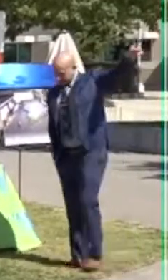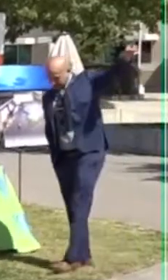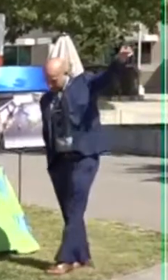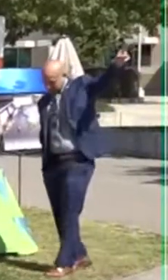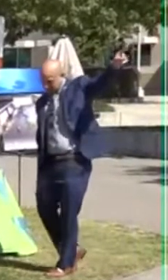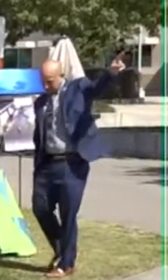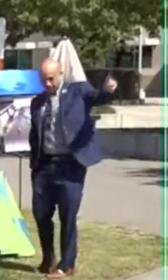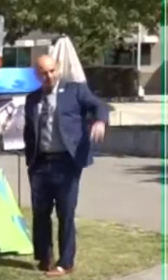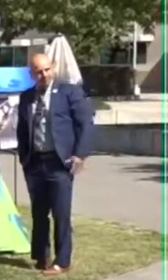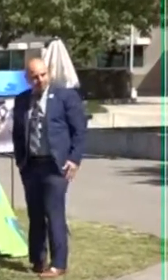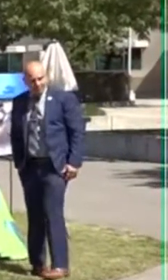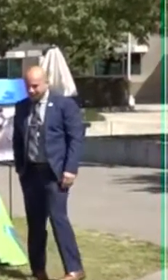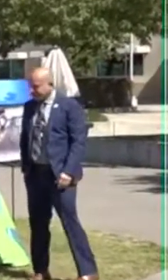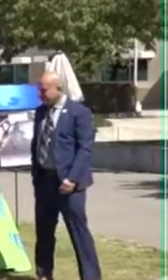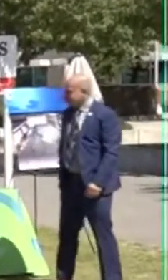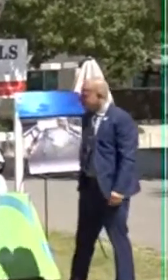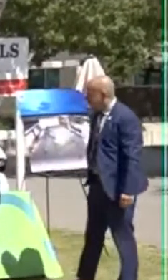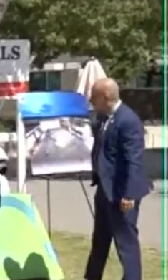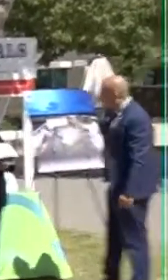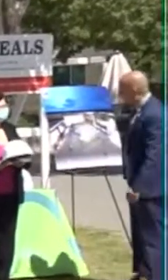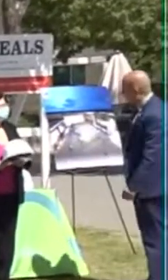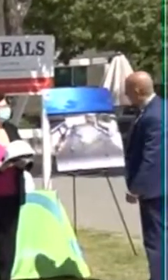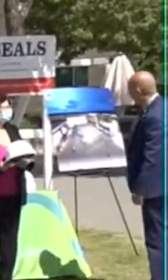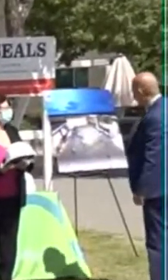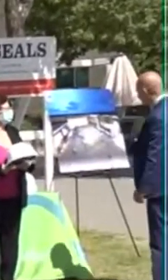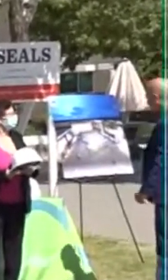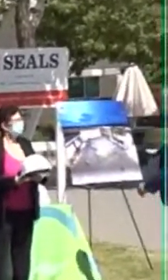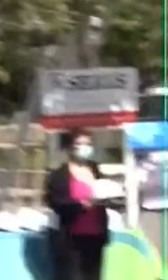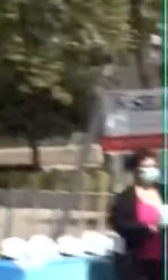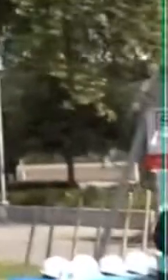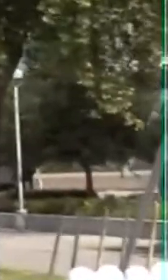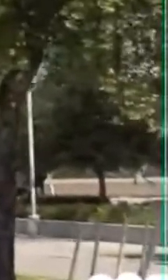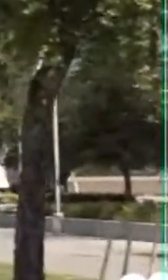want to move those cones out of the way. Is that going to be, they've not helped us.